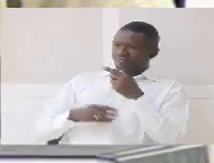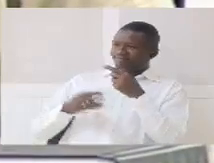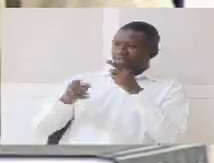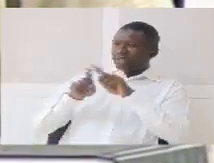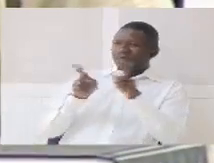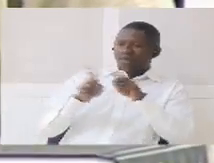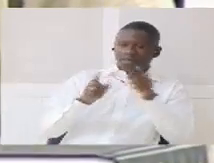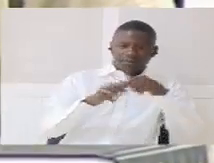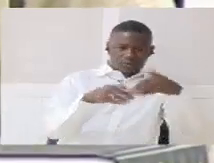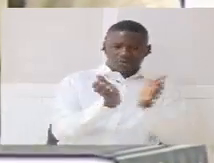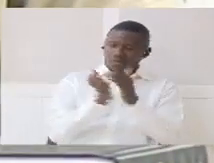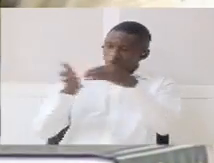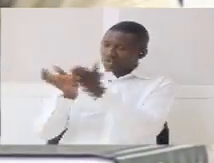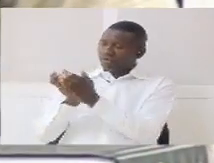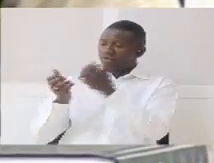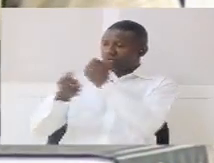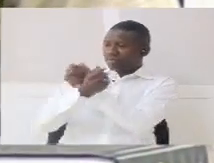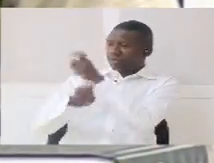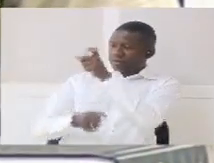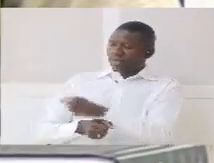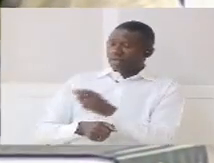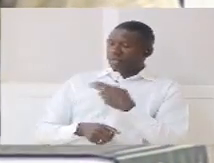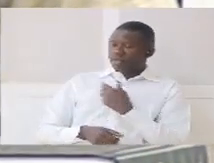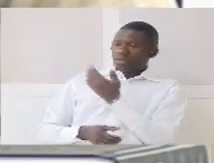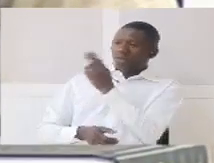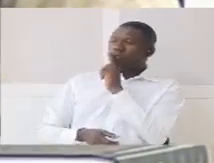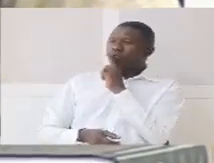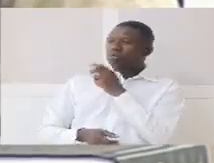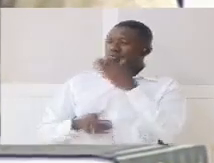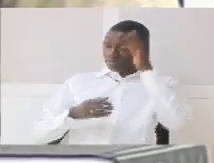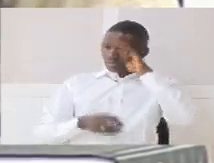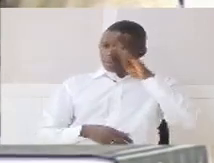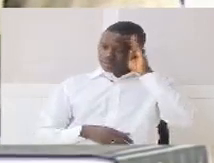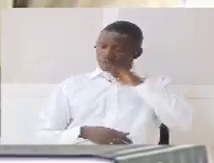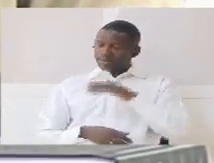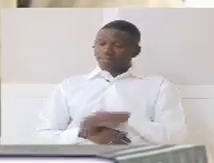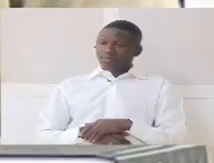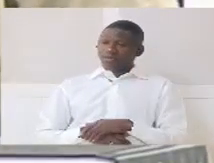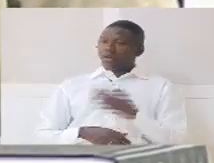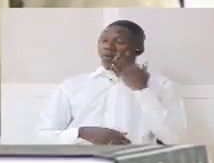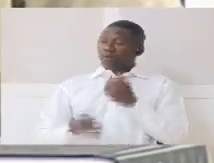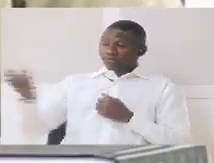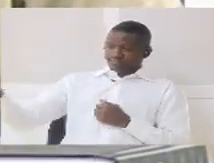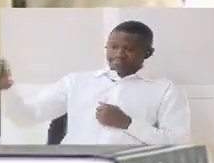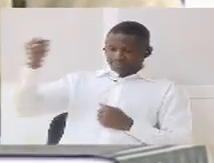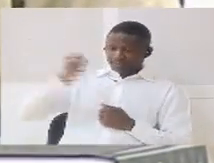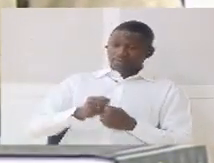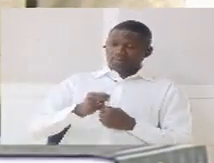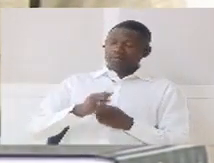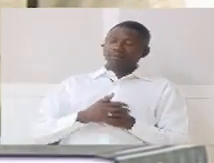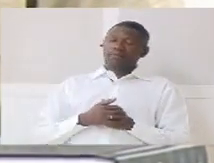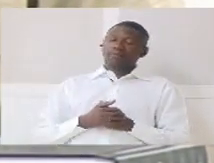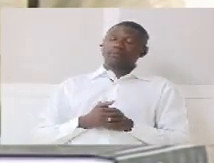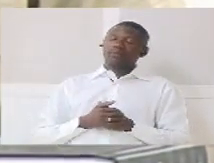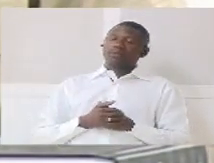look at the various categories of prisoners. They will follow Sambana. And who are to be pardoned. Yeah, fondoleko. Ali lafenko computerized.